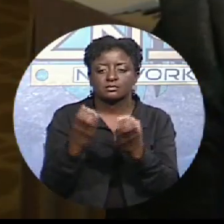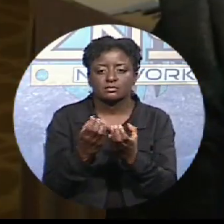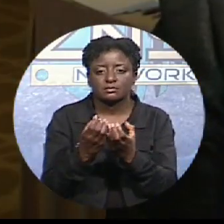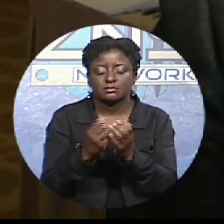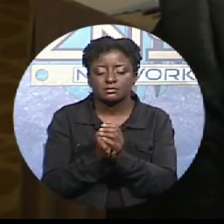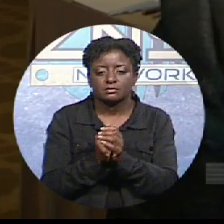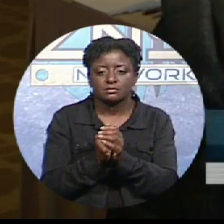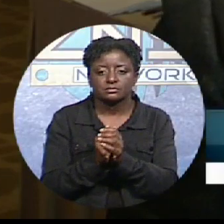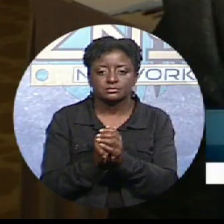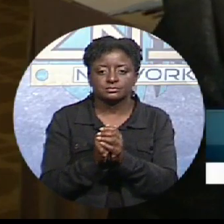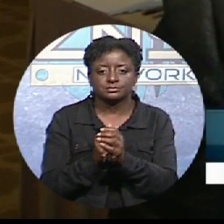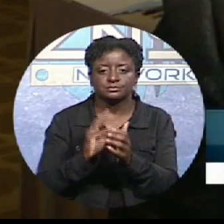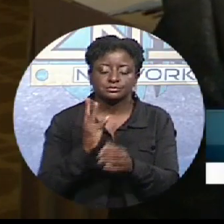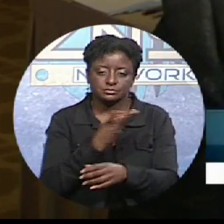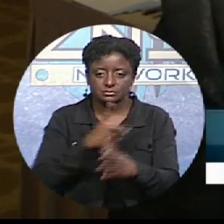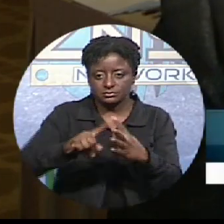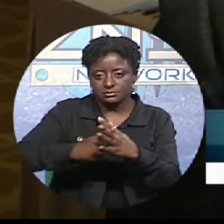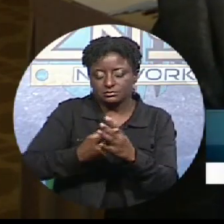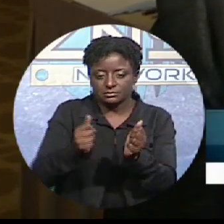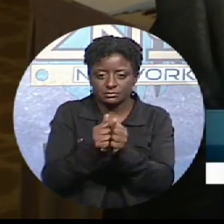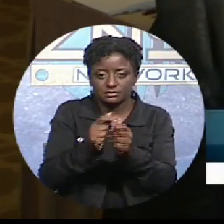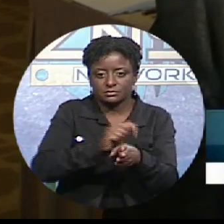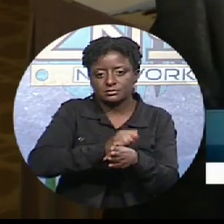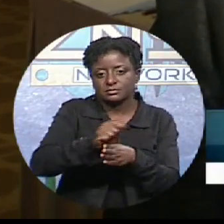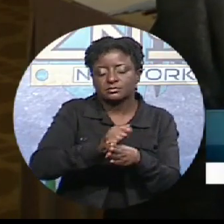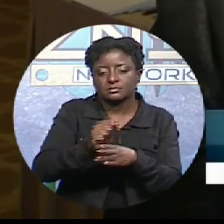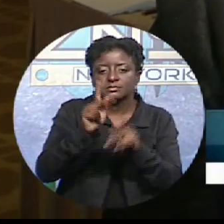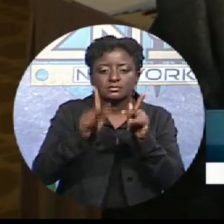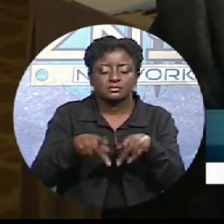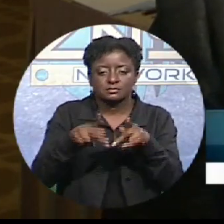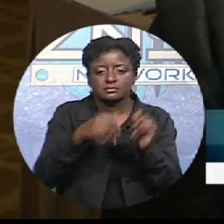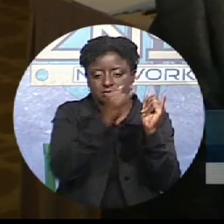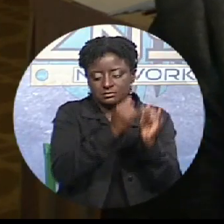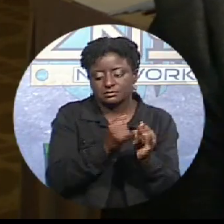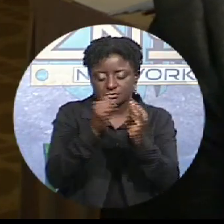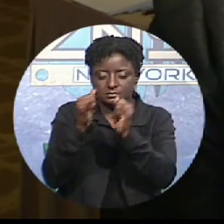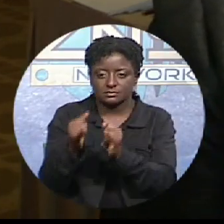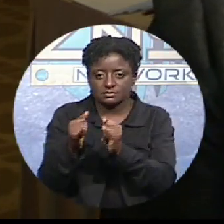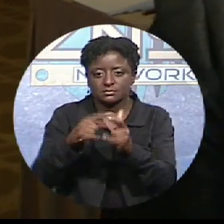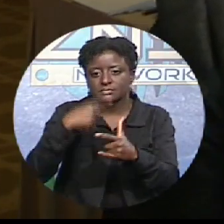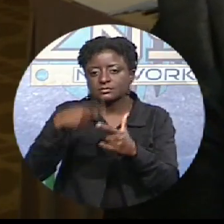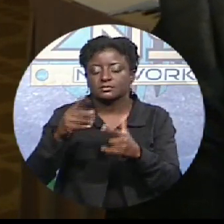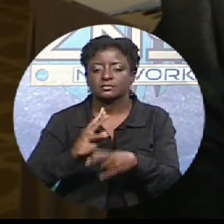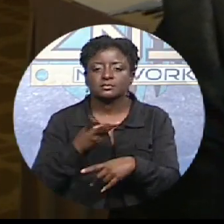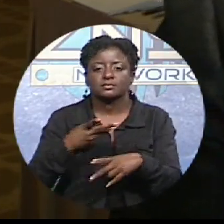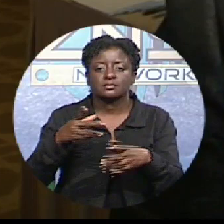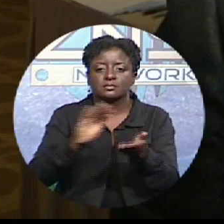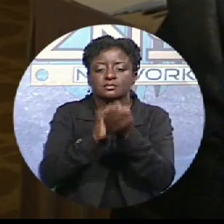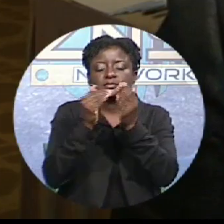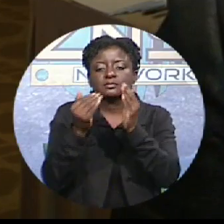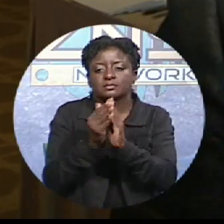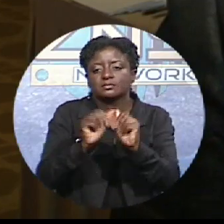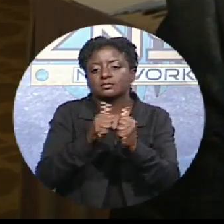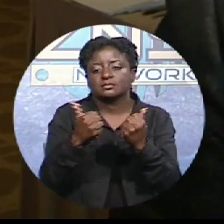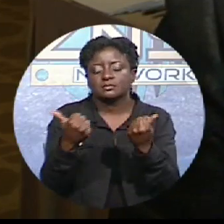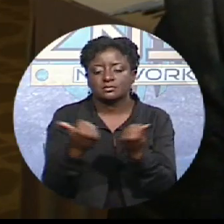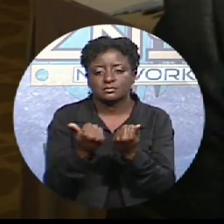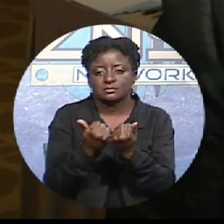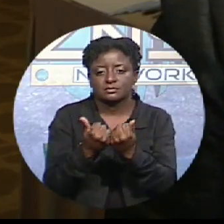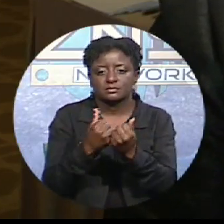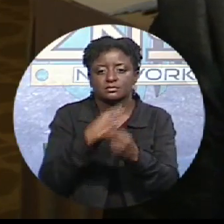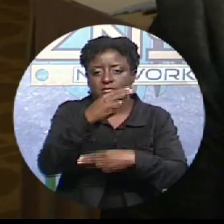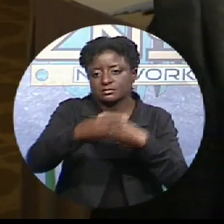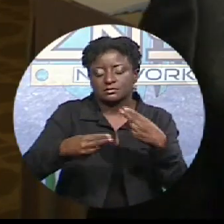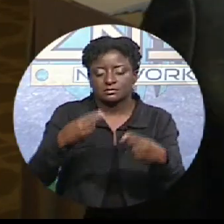We started out with just training persons individually, and then we became an association. Universal Protocol